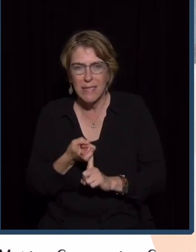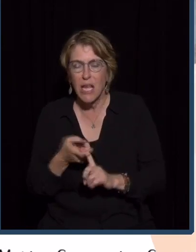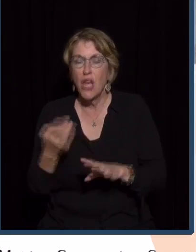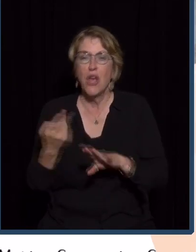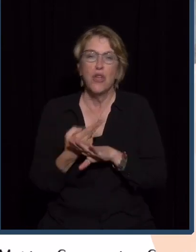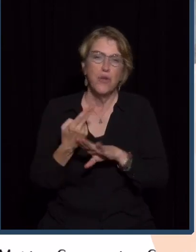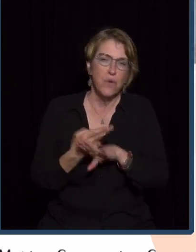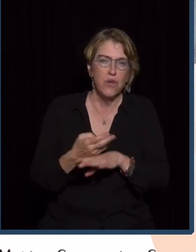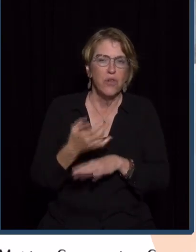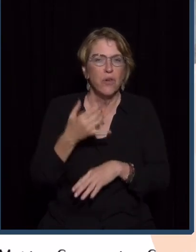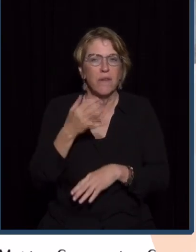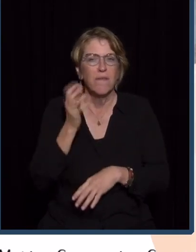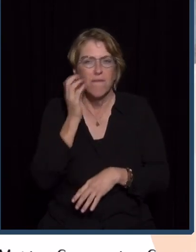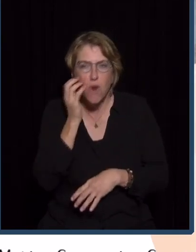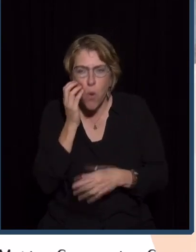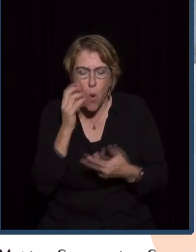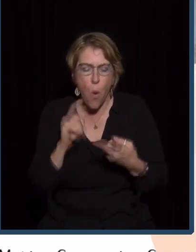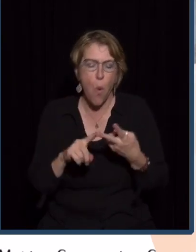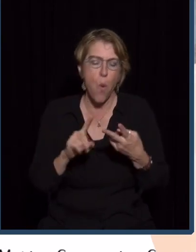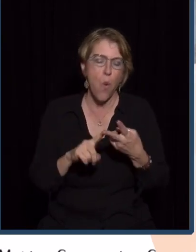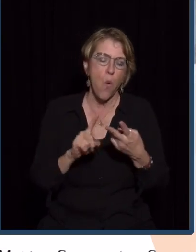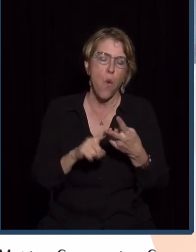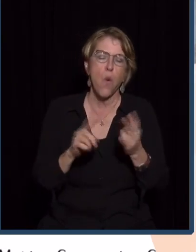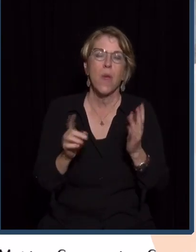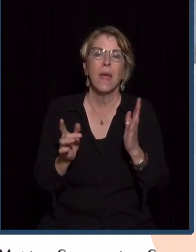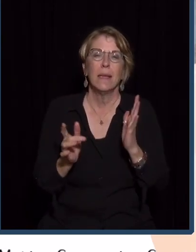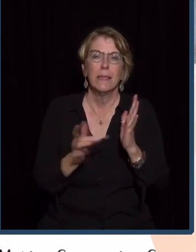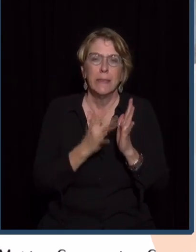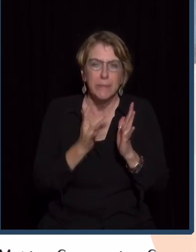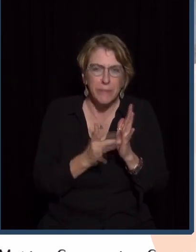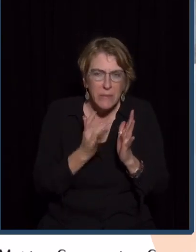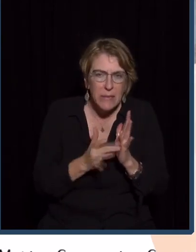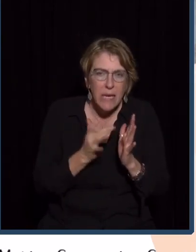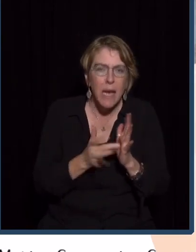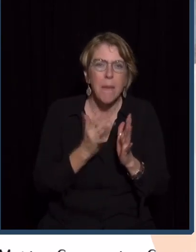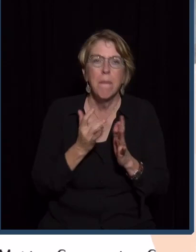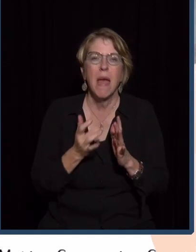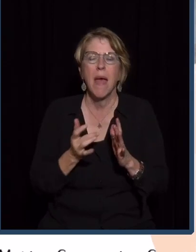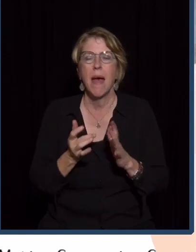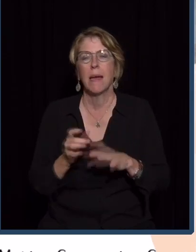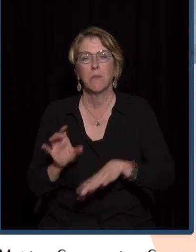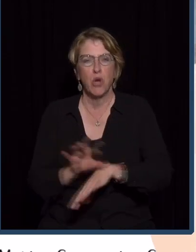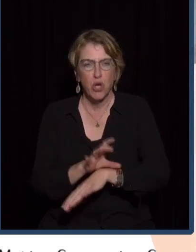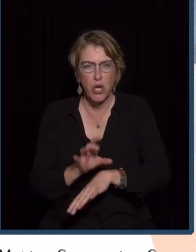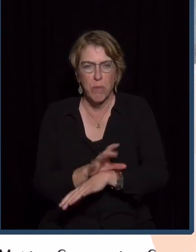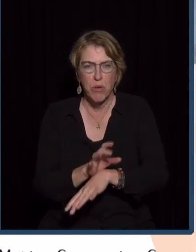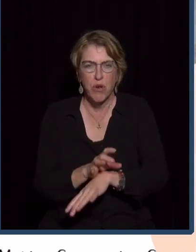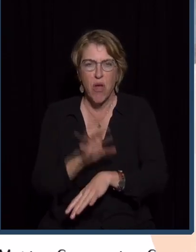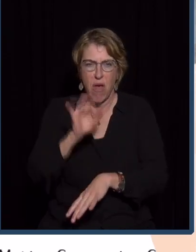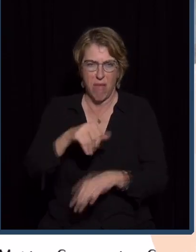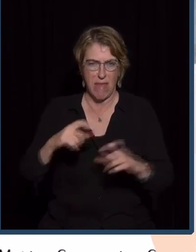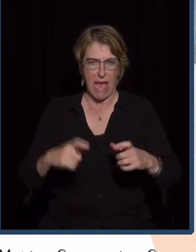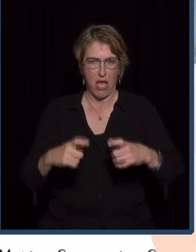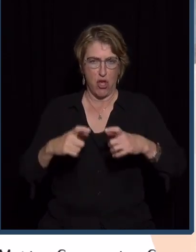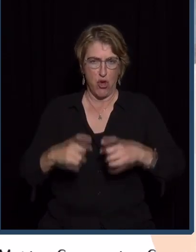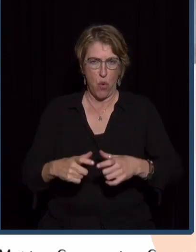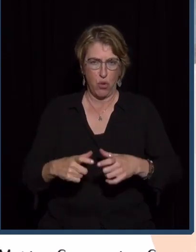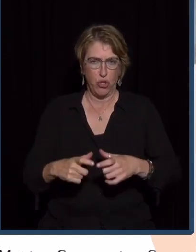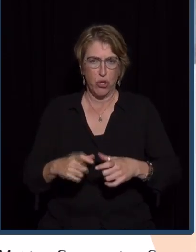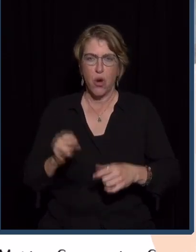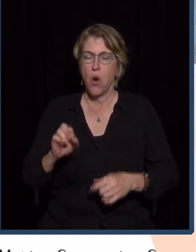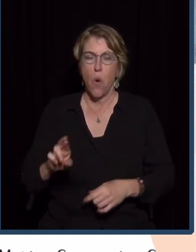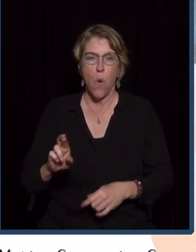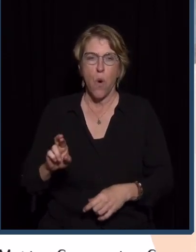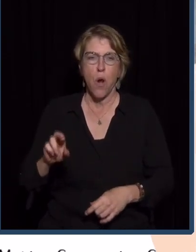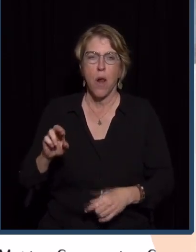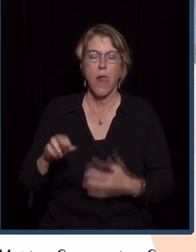tablet, and by scanning the QR code on your coaster right here, which you should have some of these, or in the program that you